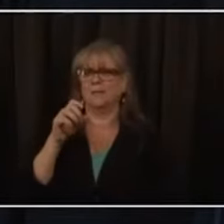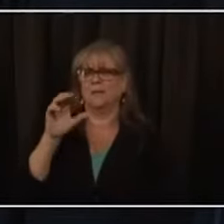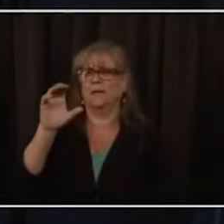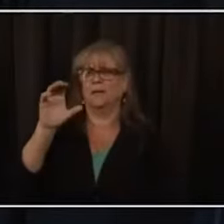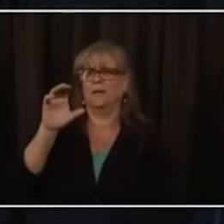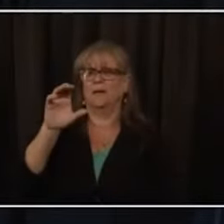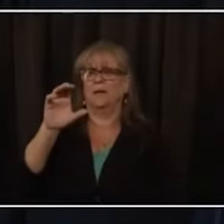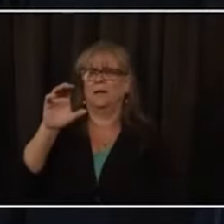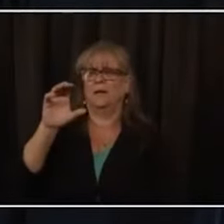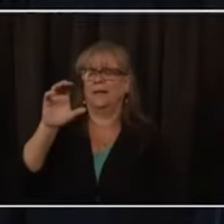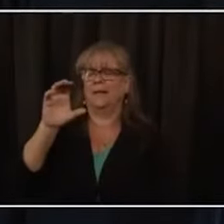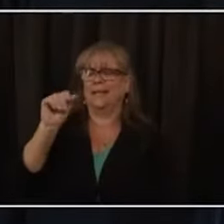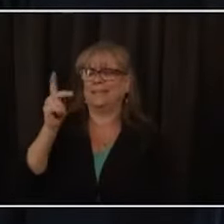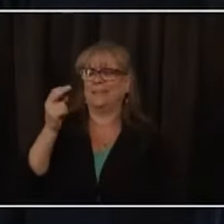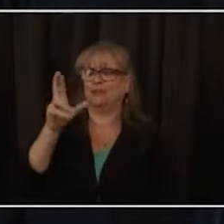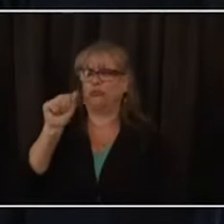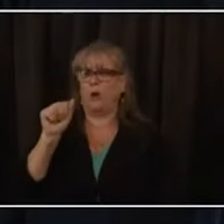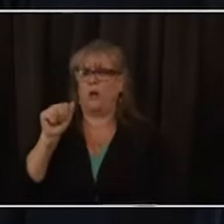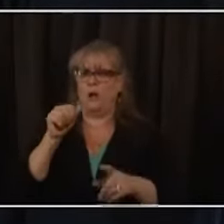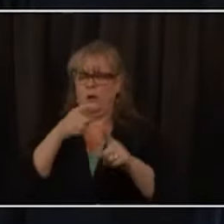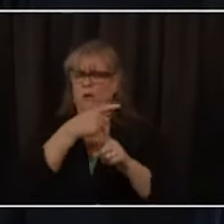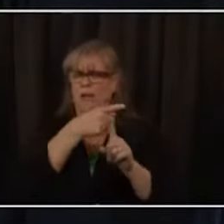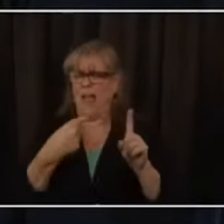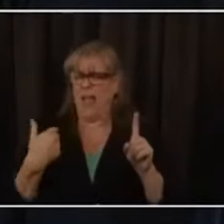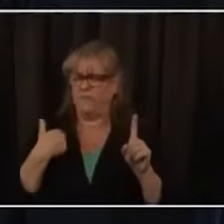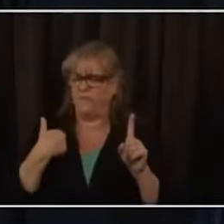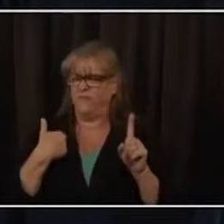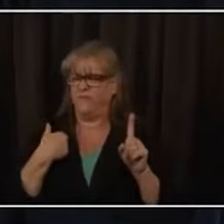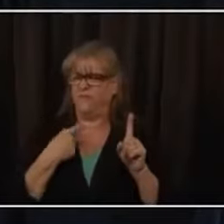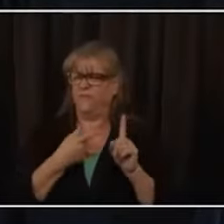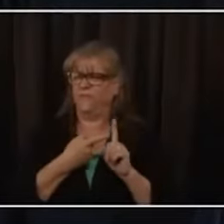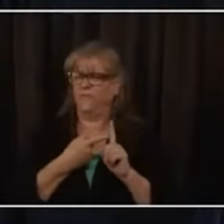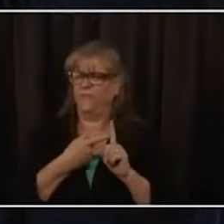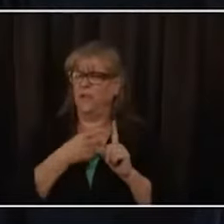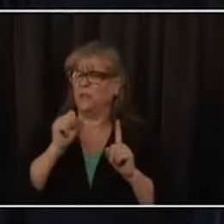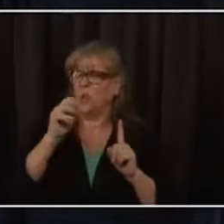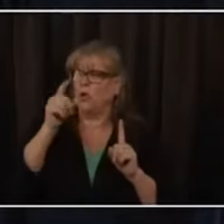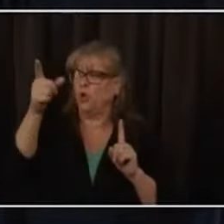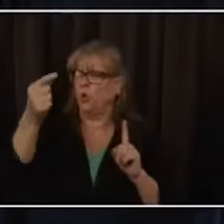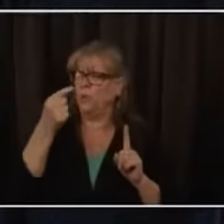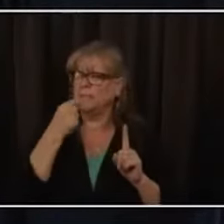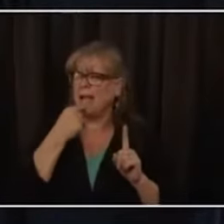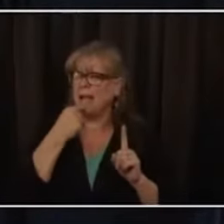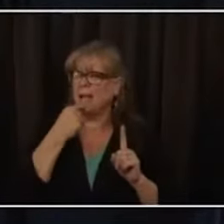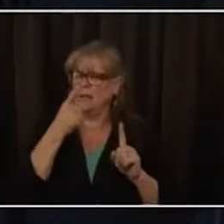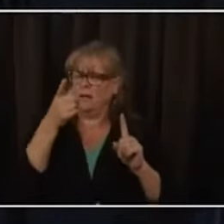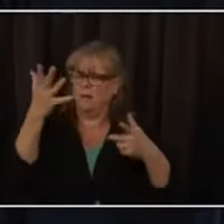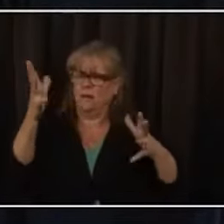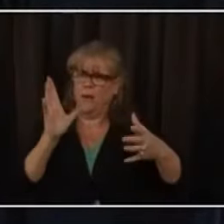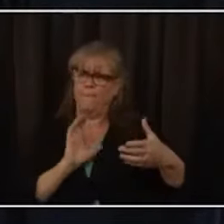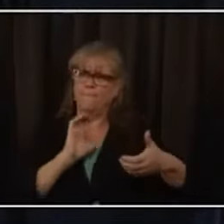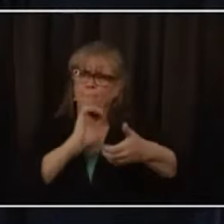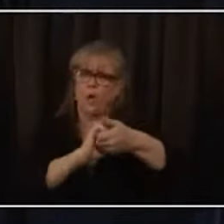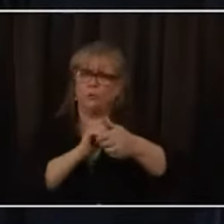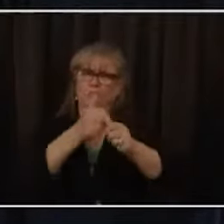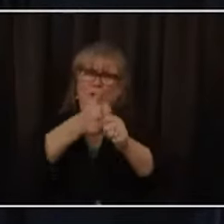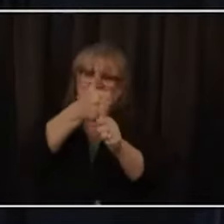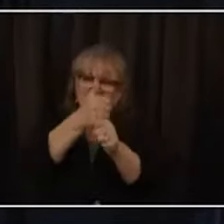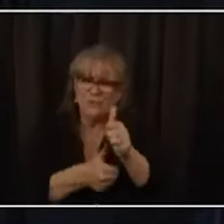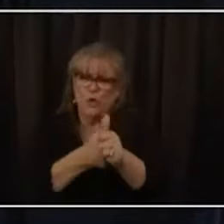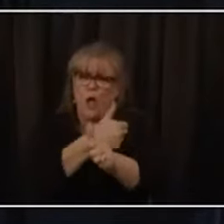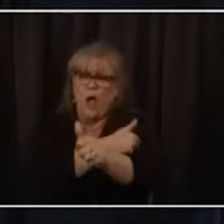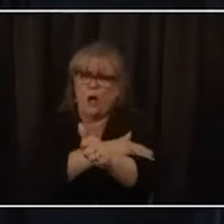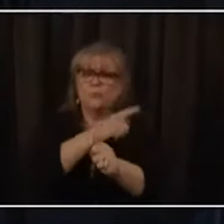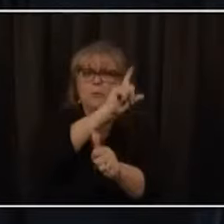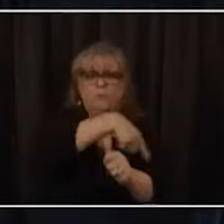asked the different associations and the different health systems within the state to report these cases to you. When did that start? How